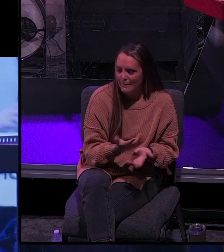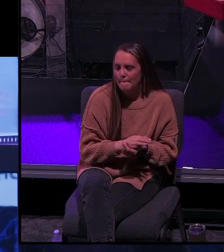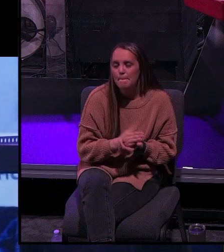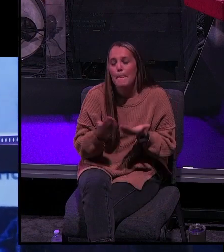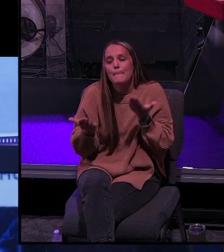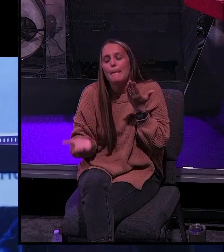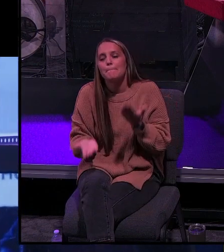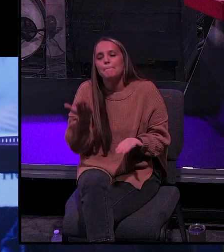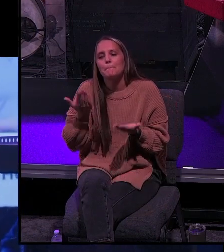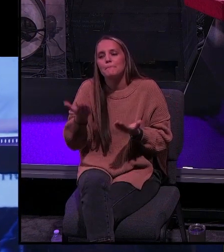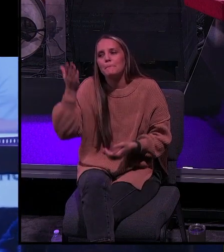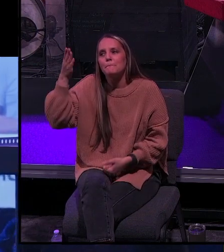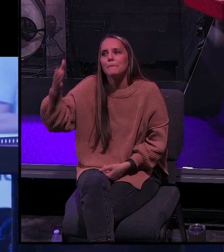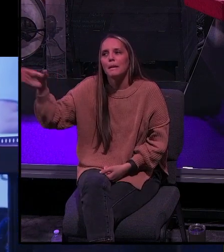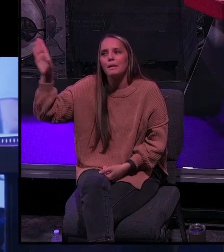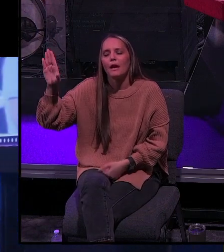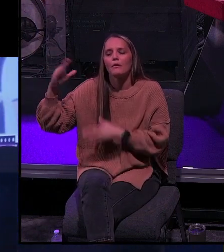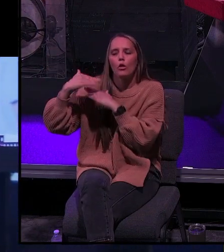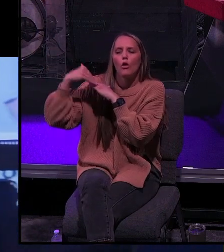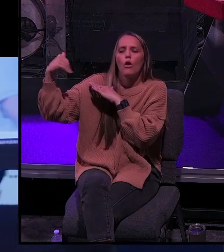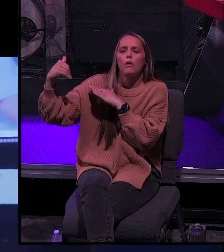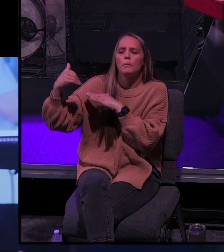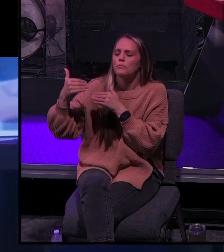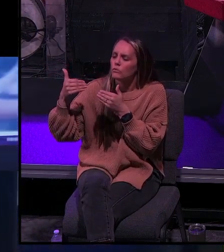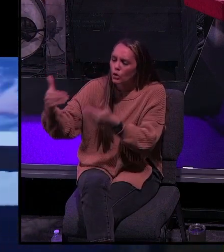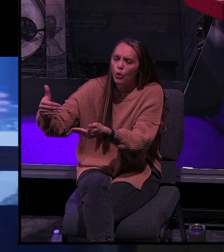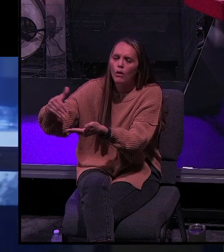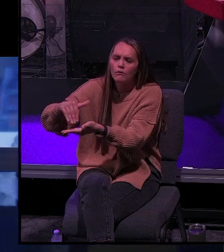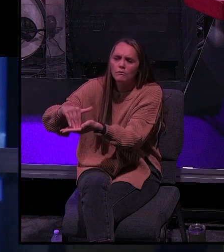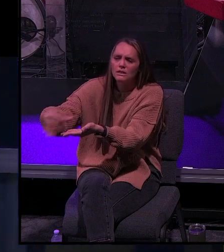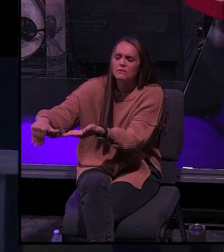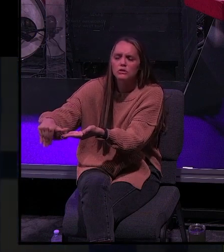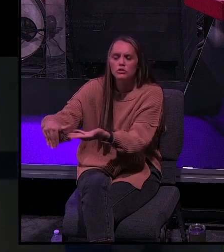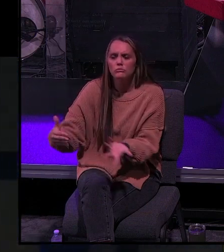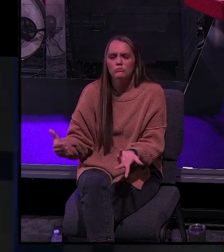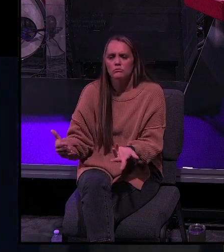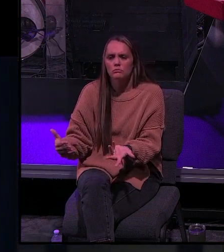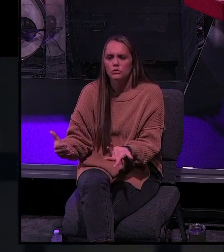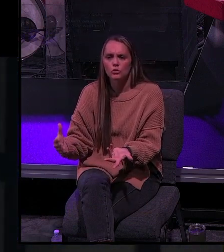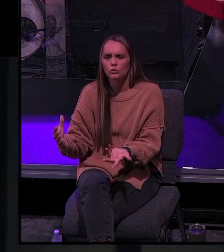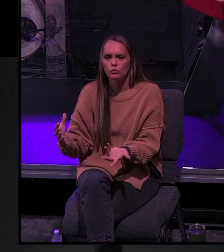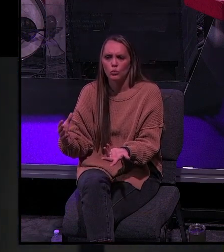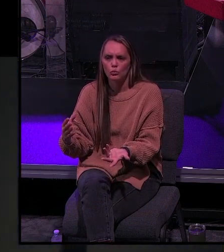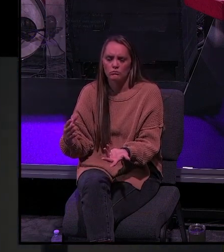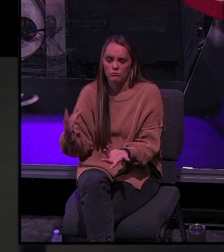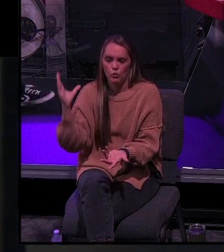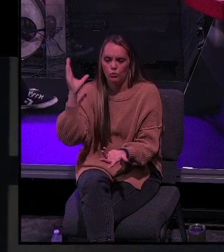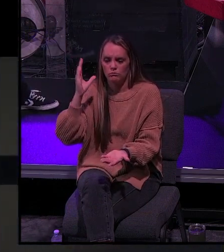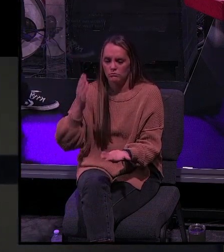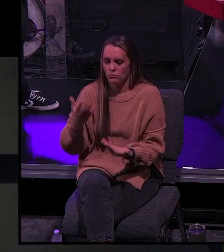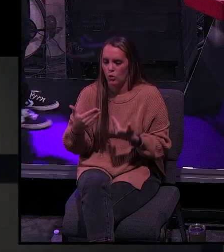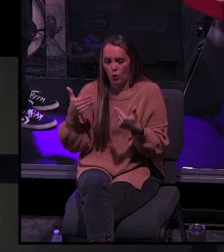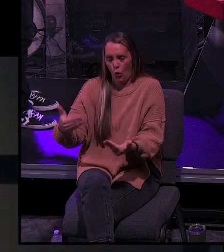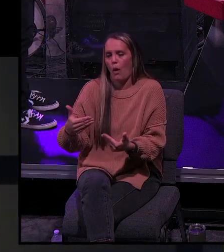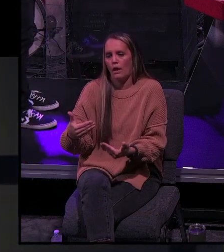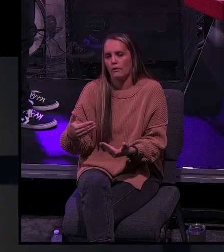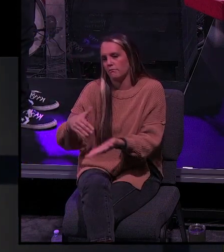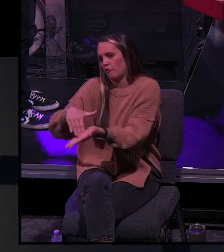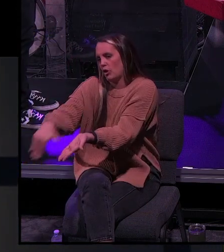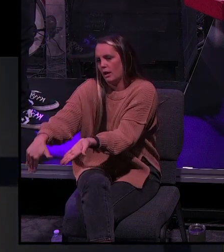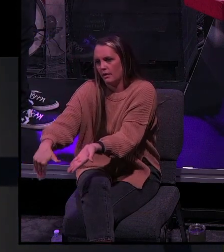You know, maybe God's calling you to forgive someone. Just radically offer forgiveness to somebody who doesn't deserve it, who's hurt you, who's wounded